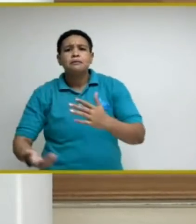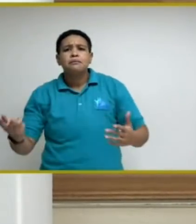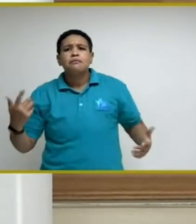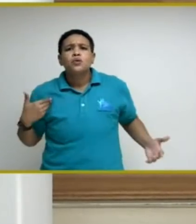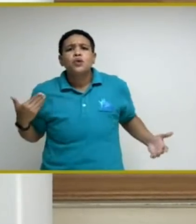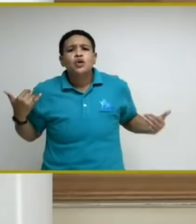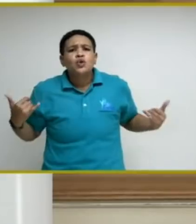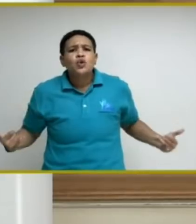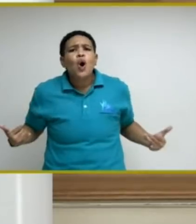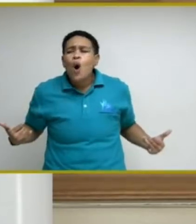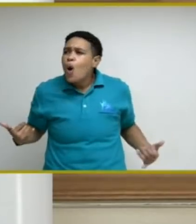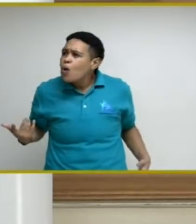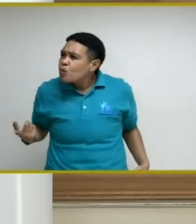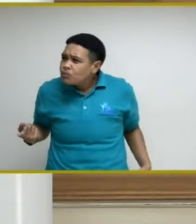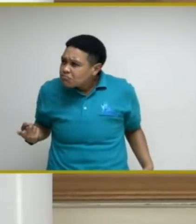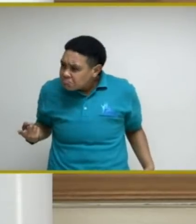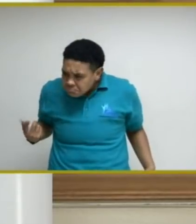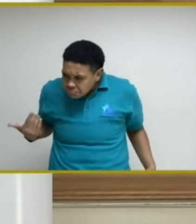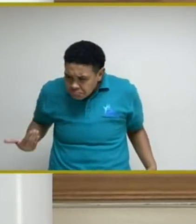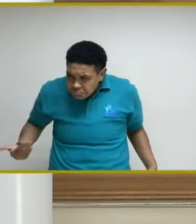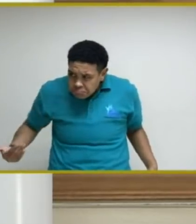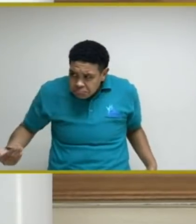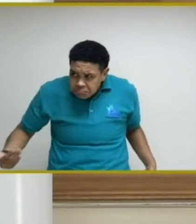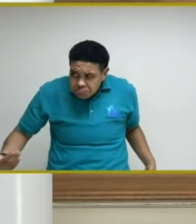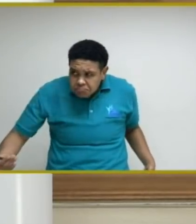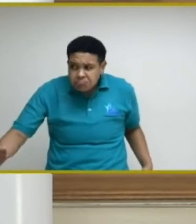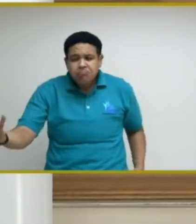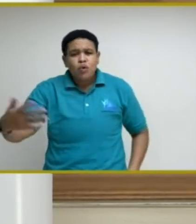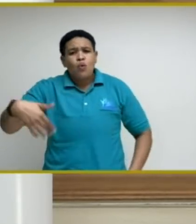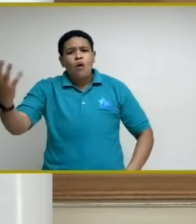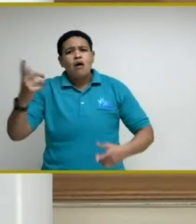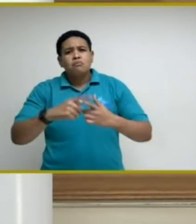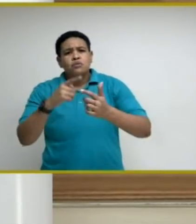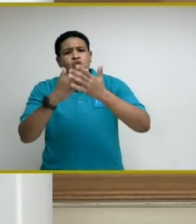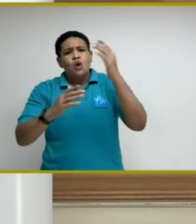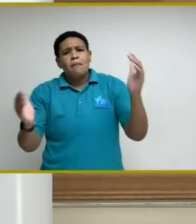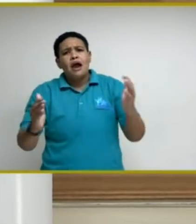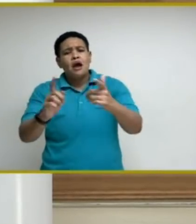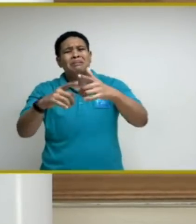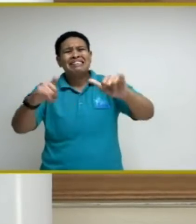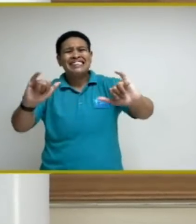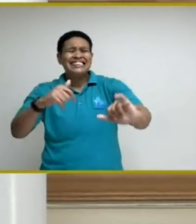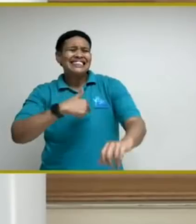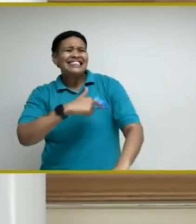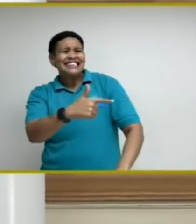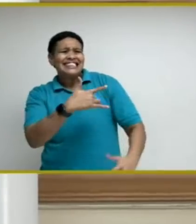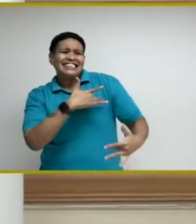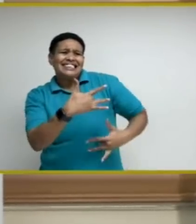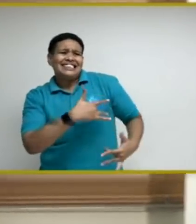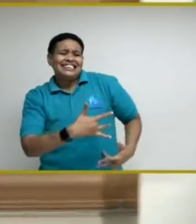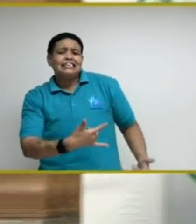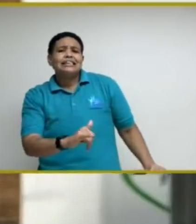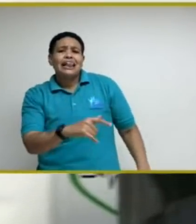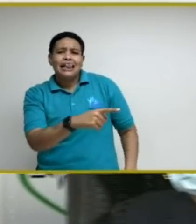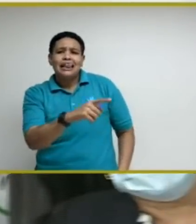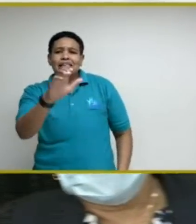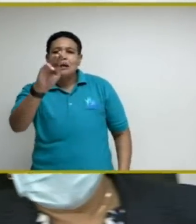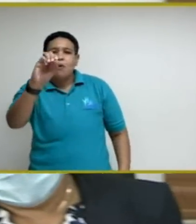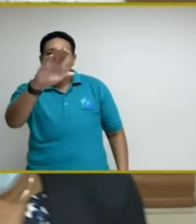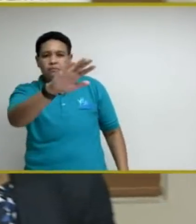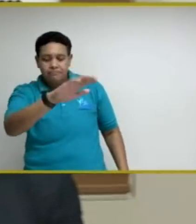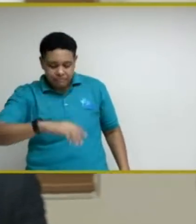are and what the trends are. Some encouraging, but nevertheless still concerning. CMO?